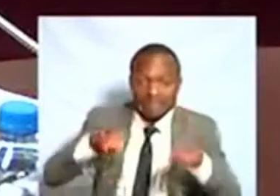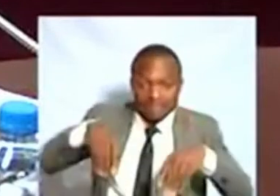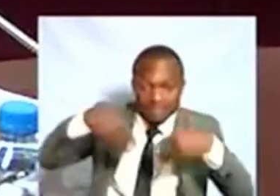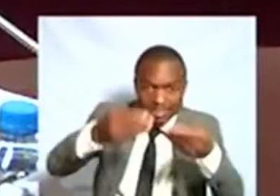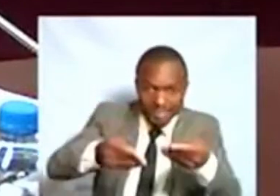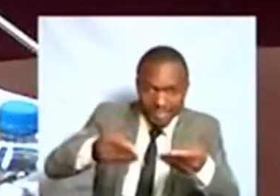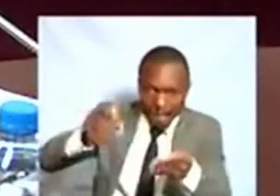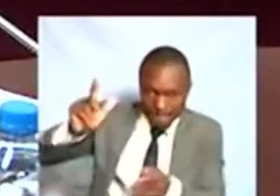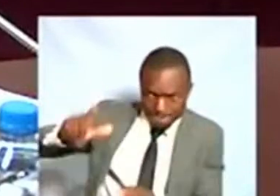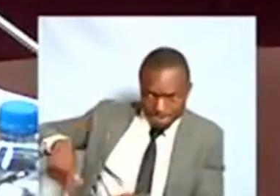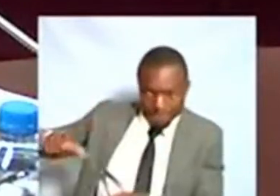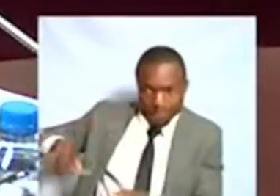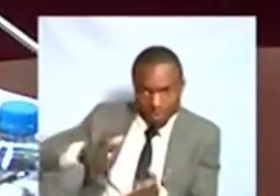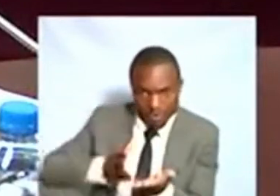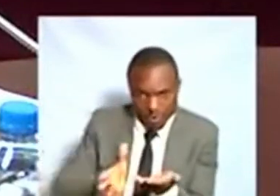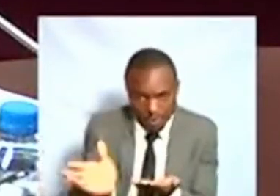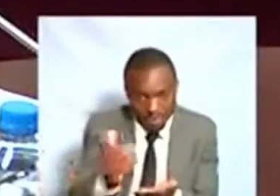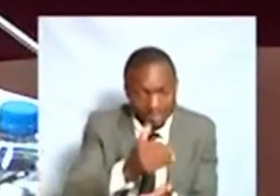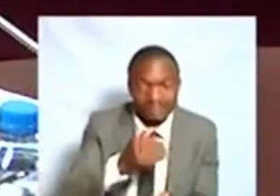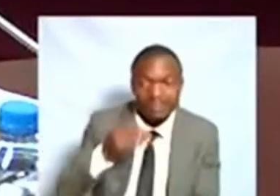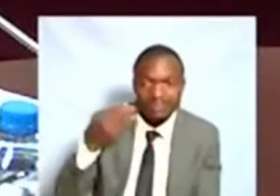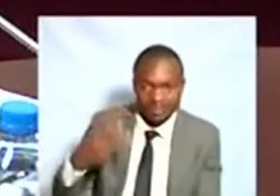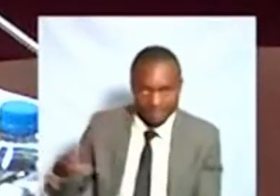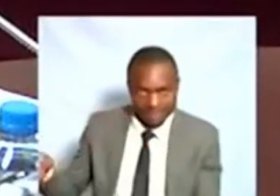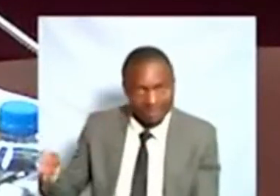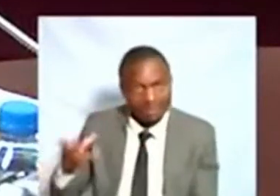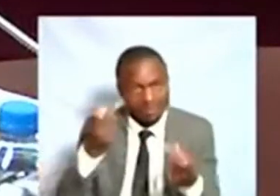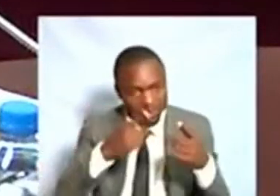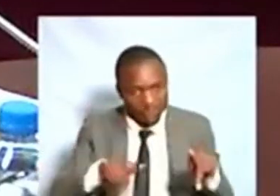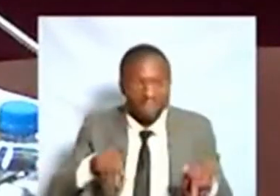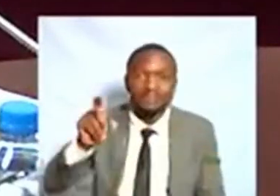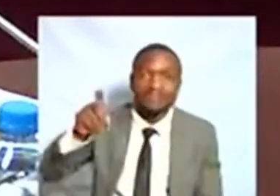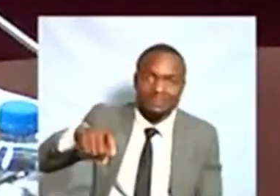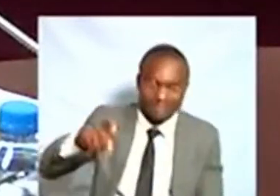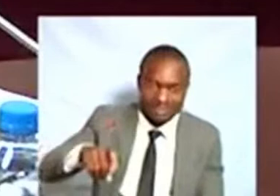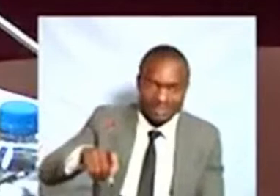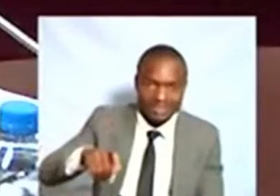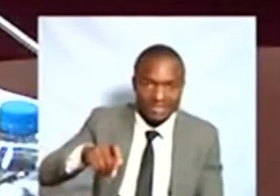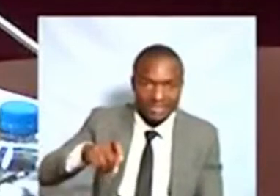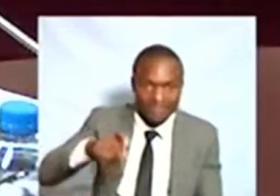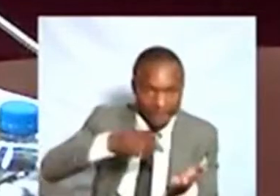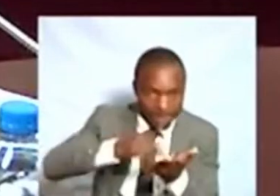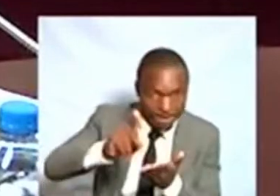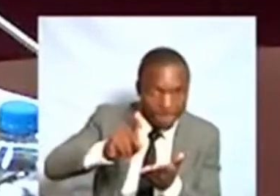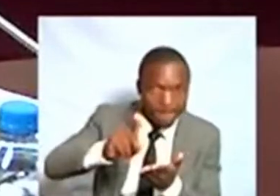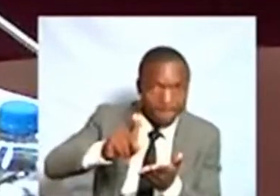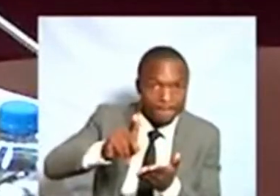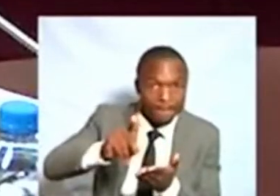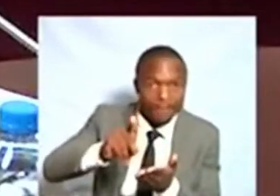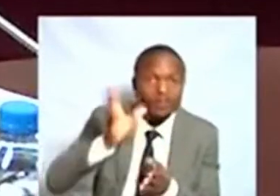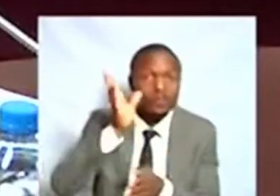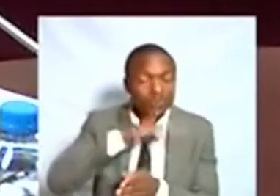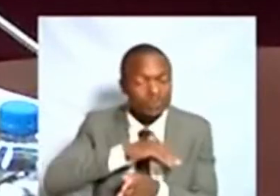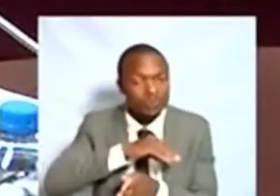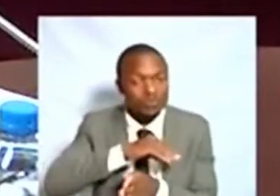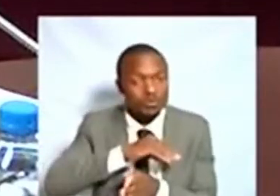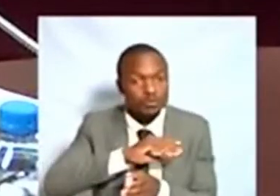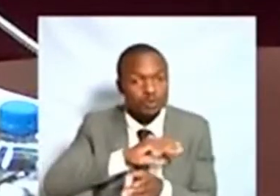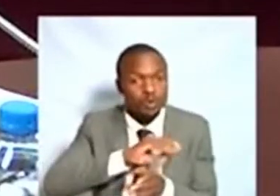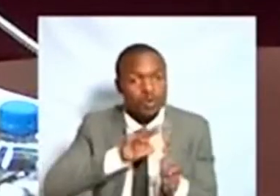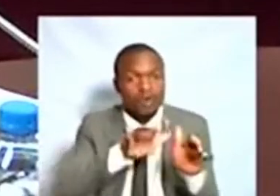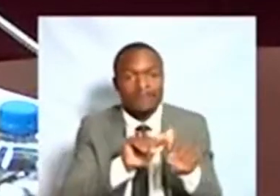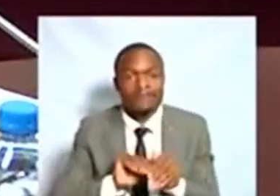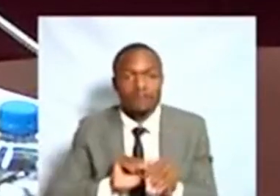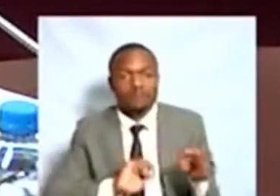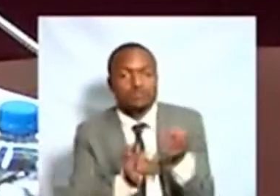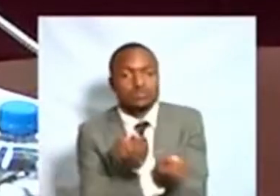delay collection of materials until as and when needed. The advance payment was done to avoid changes in